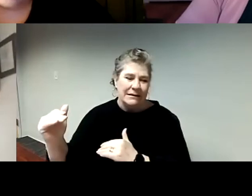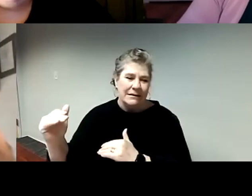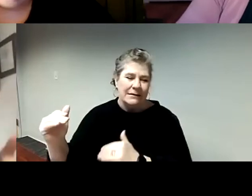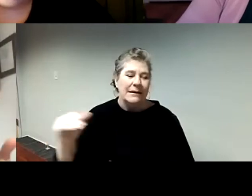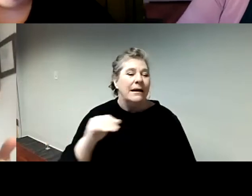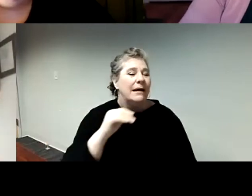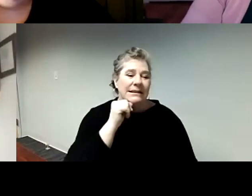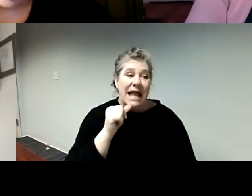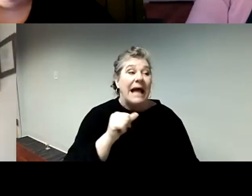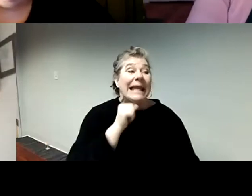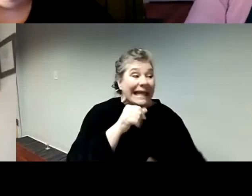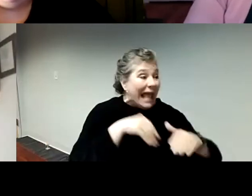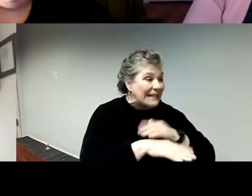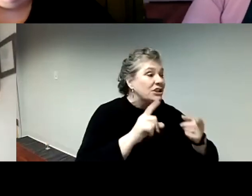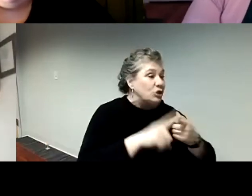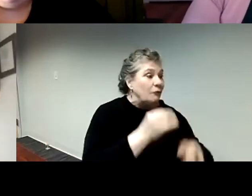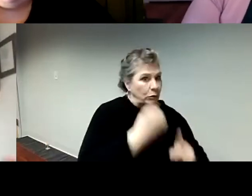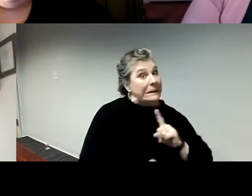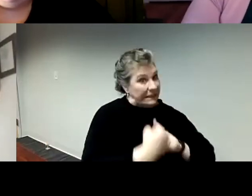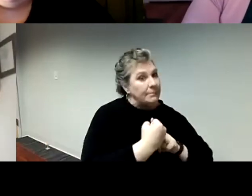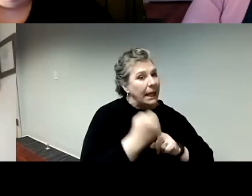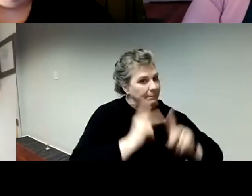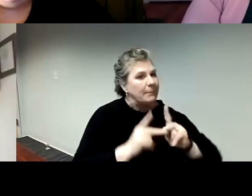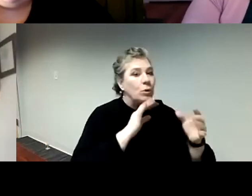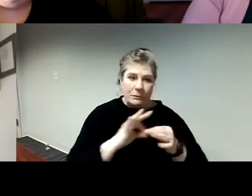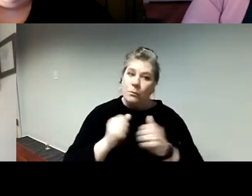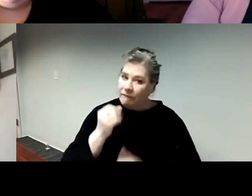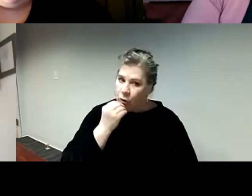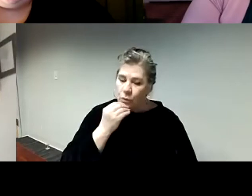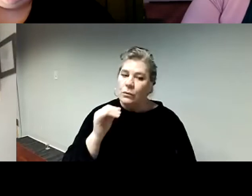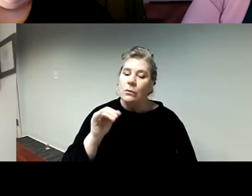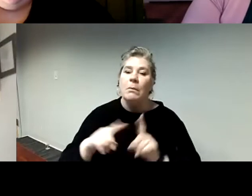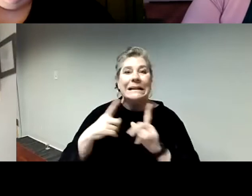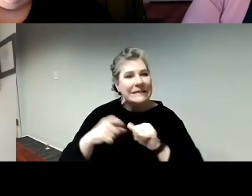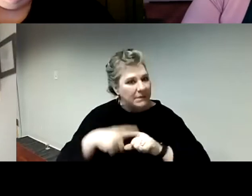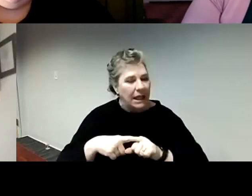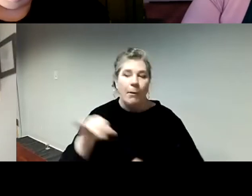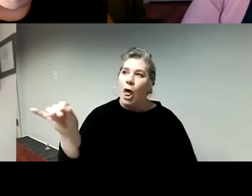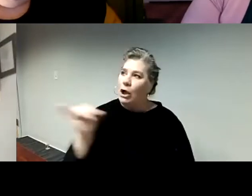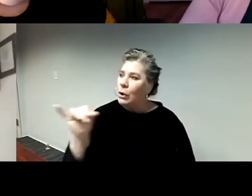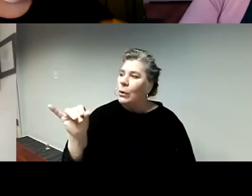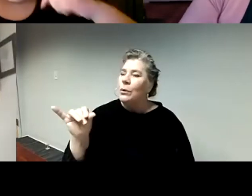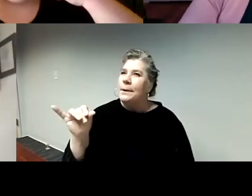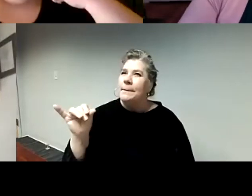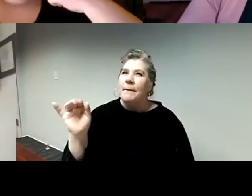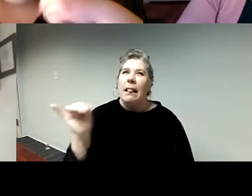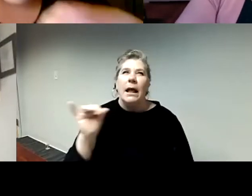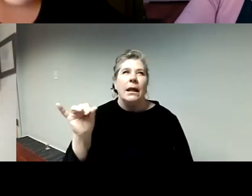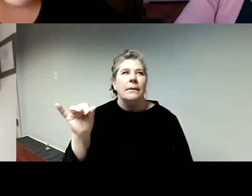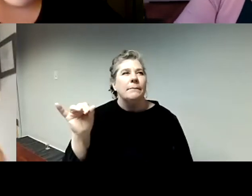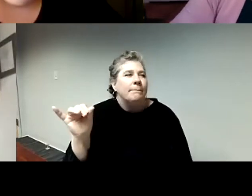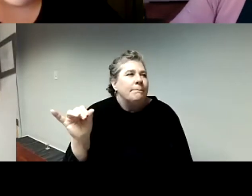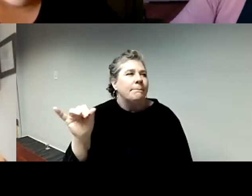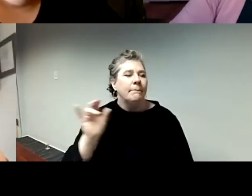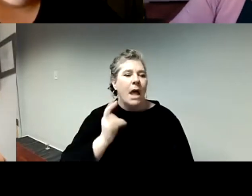just in access to food, which has a huge impact on our relationship with food, as well as like